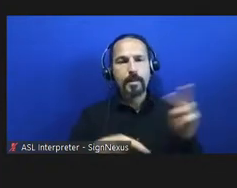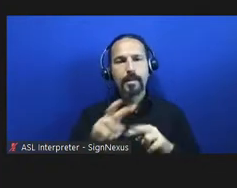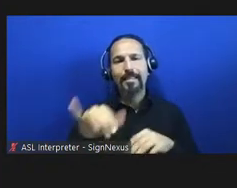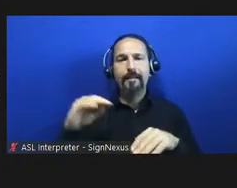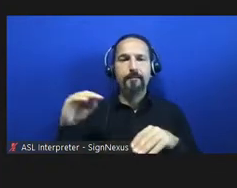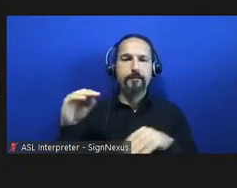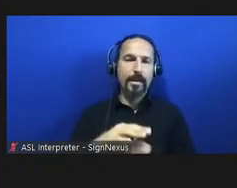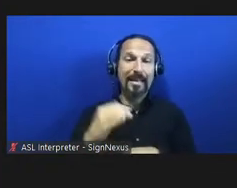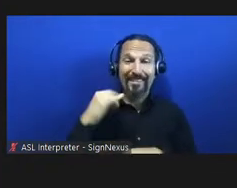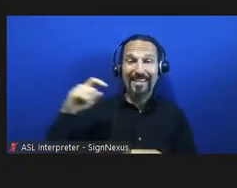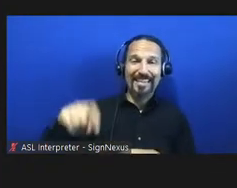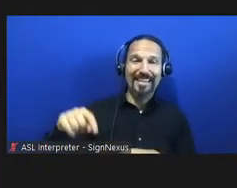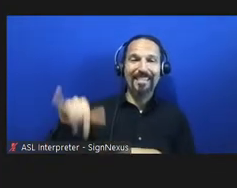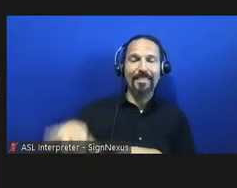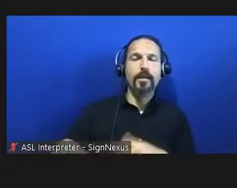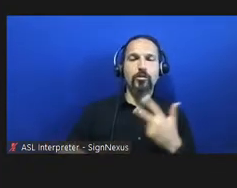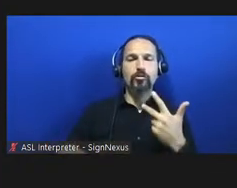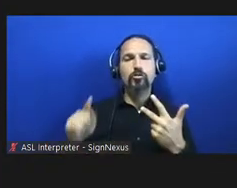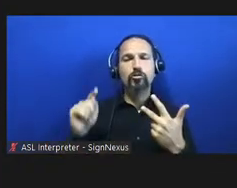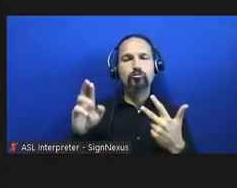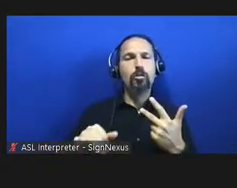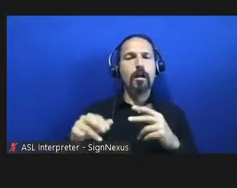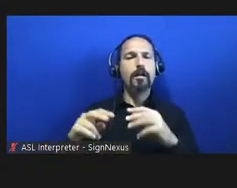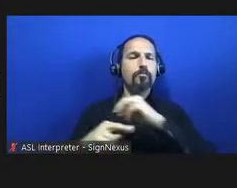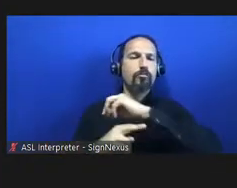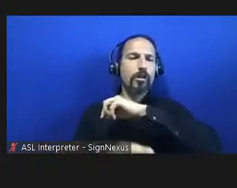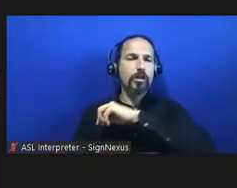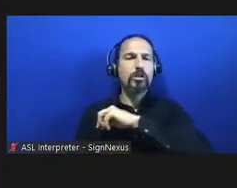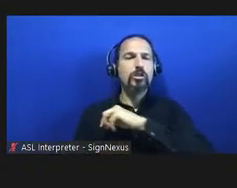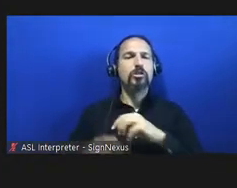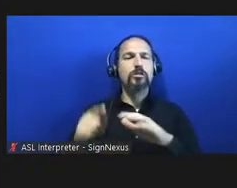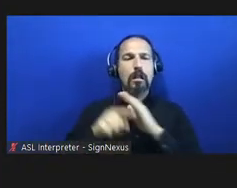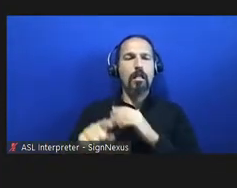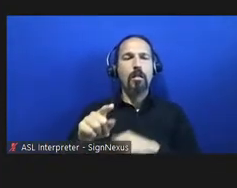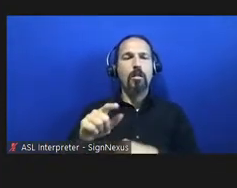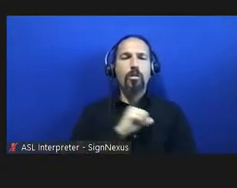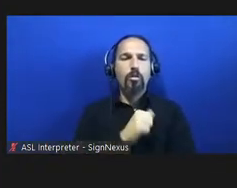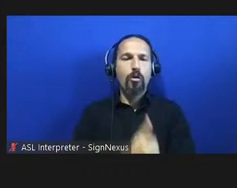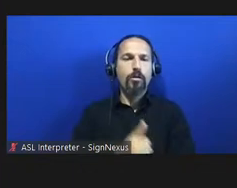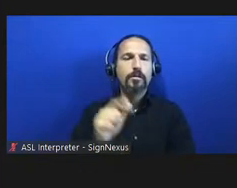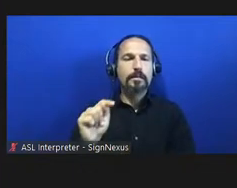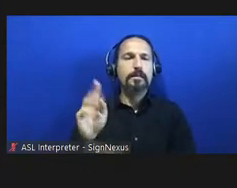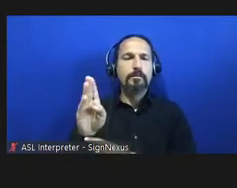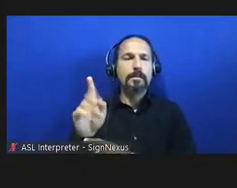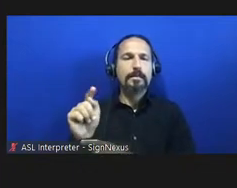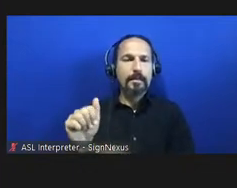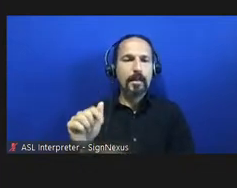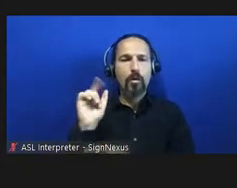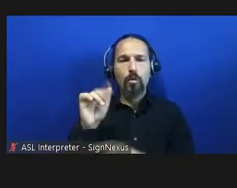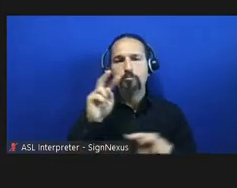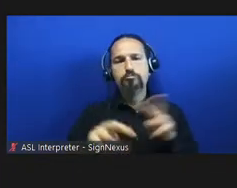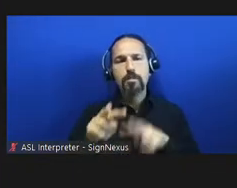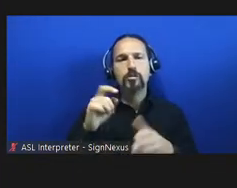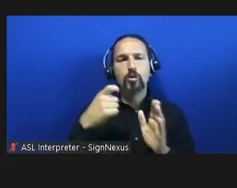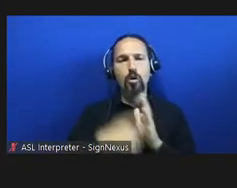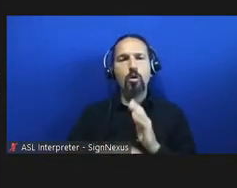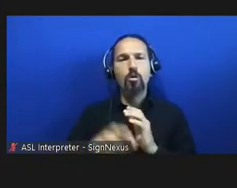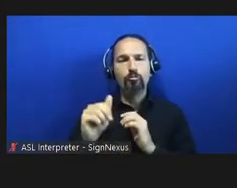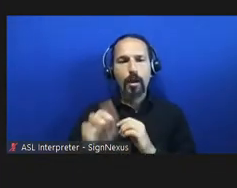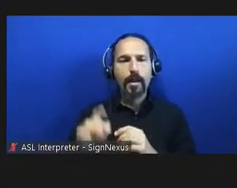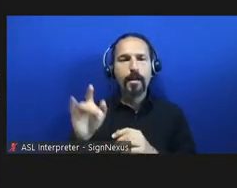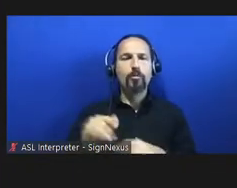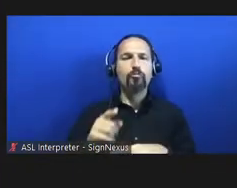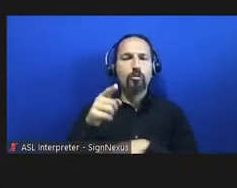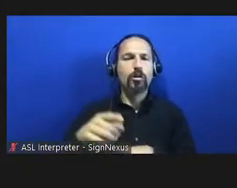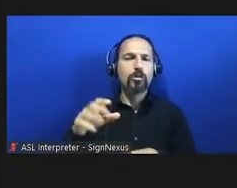effects and if needed Triborough Bridge and tunnel Authority tbta will modify the toll rates Crossing credits exemptions and or discounts